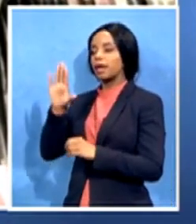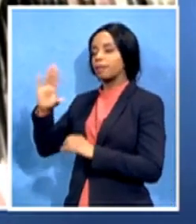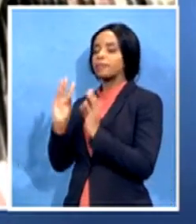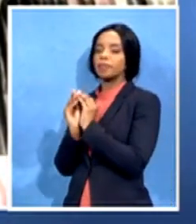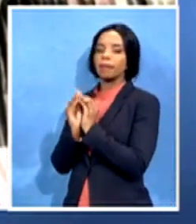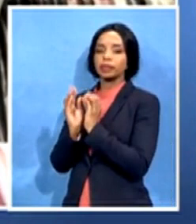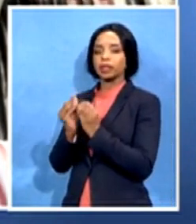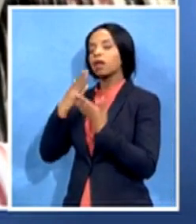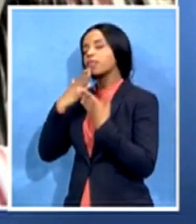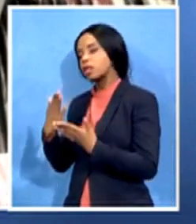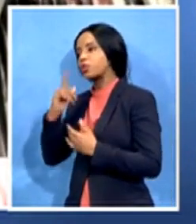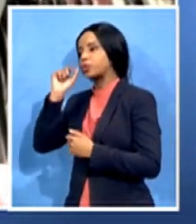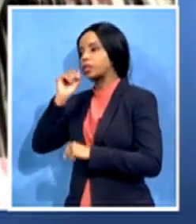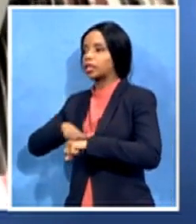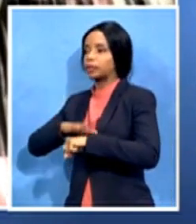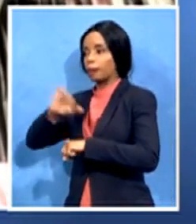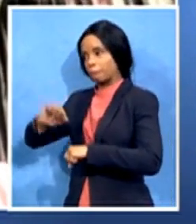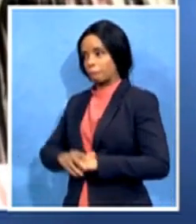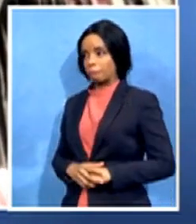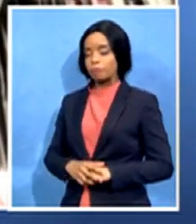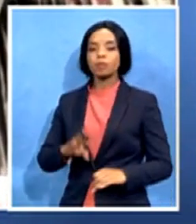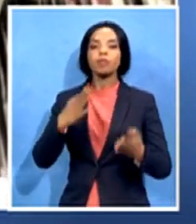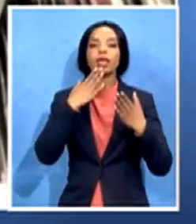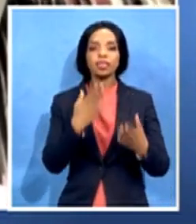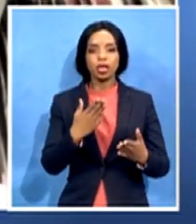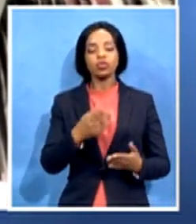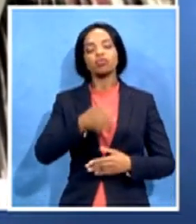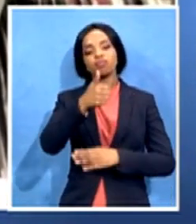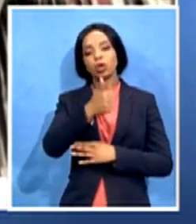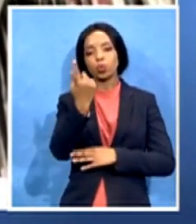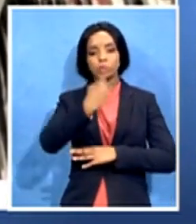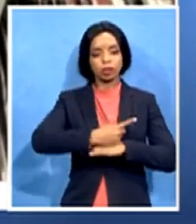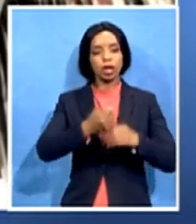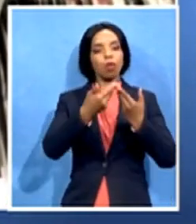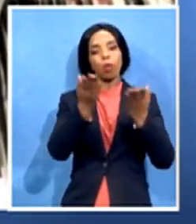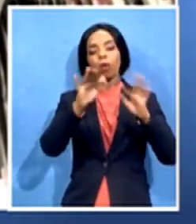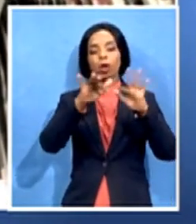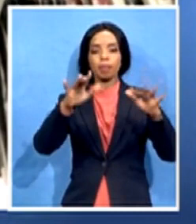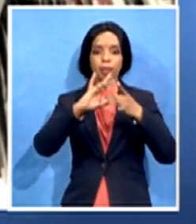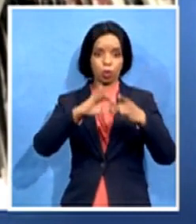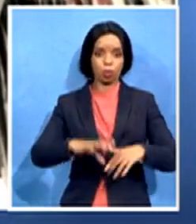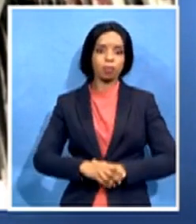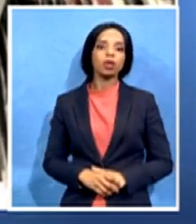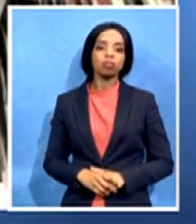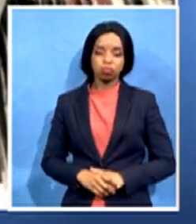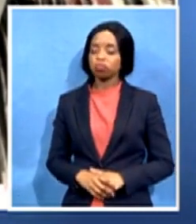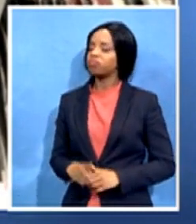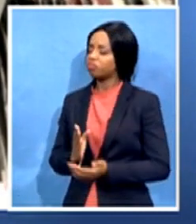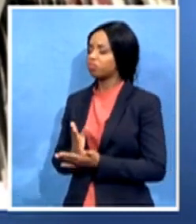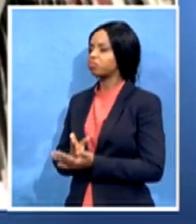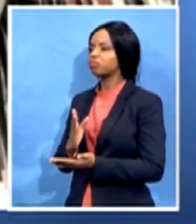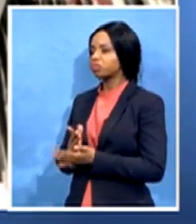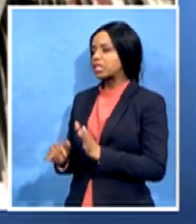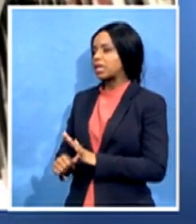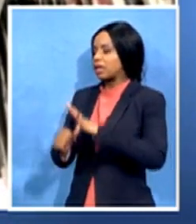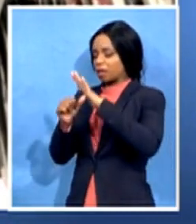Thank you. Good day to all of your viewers too. It is indeed an important conversation to have. I want to get